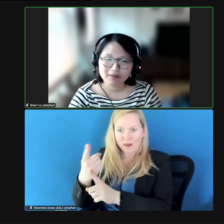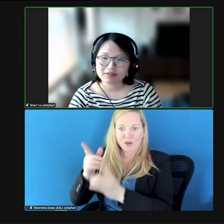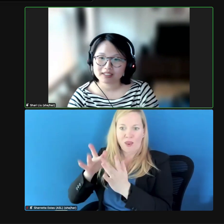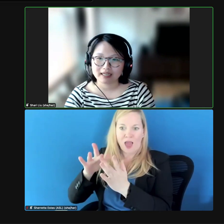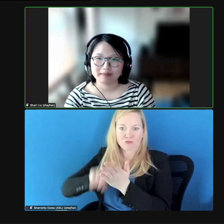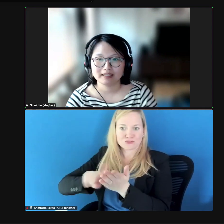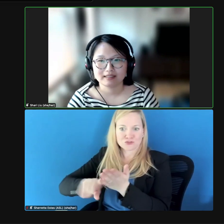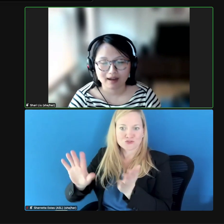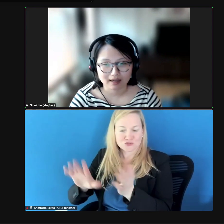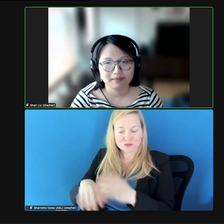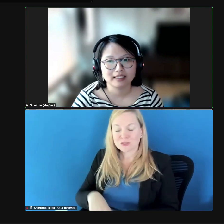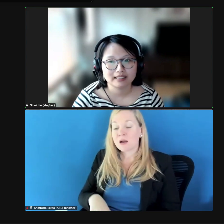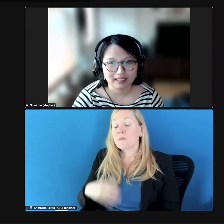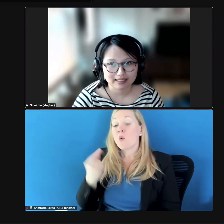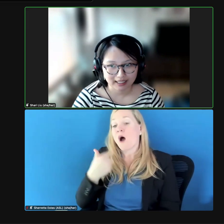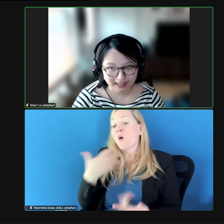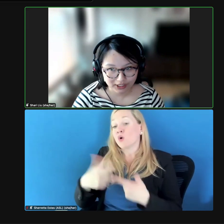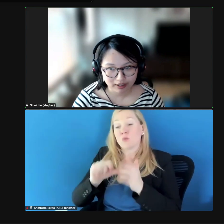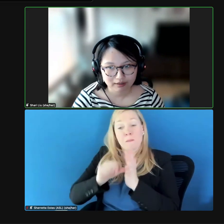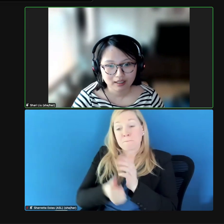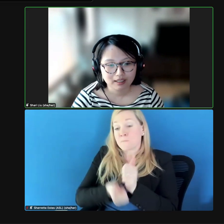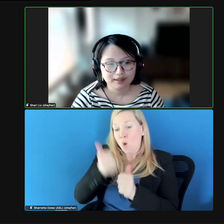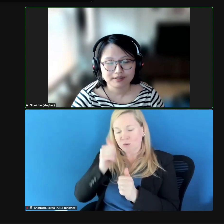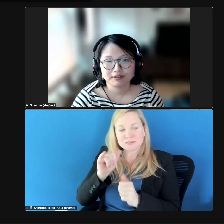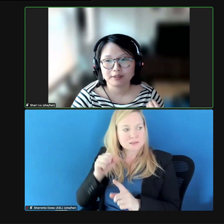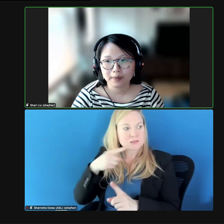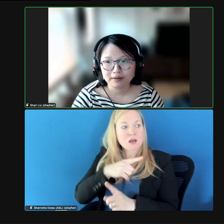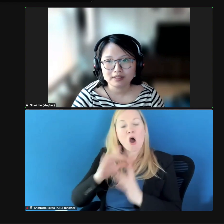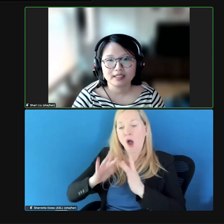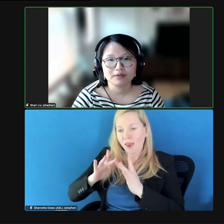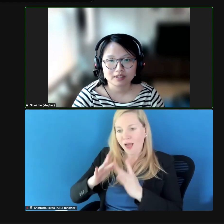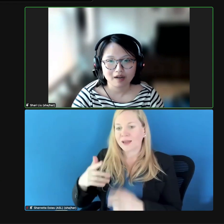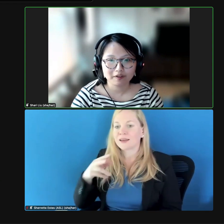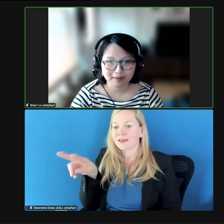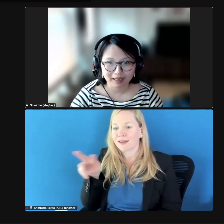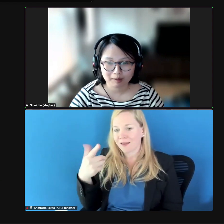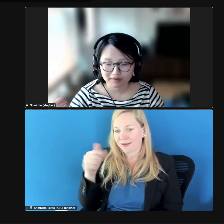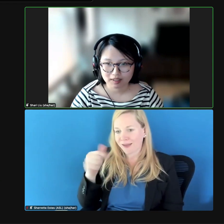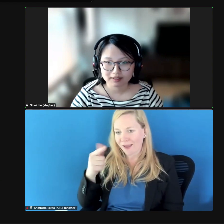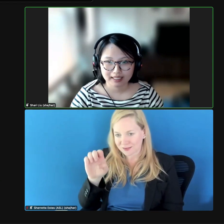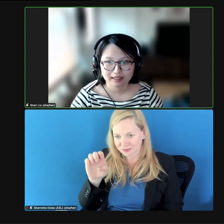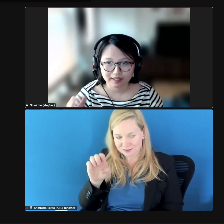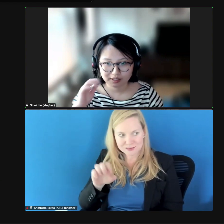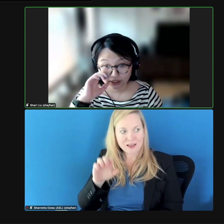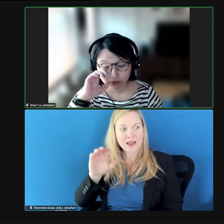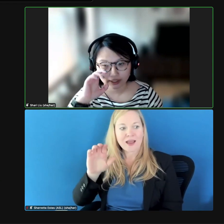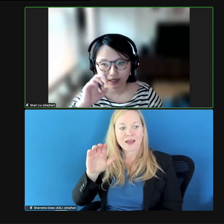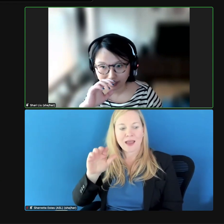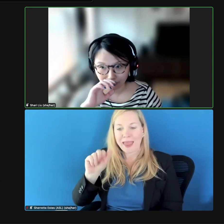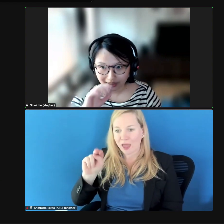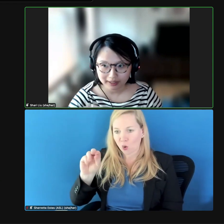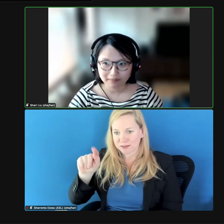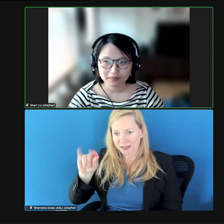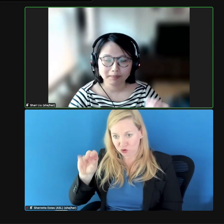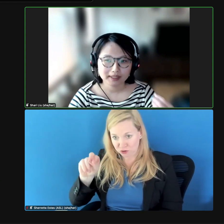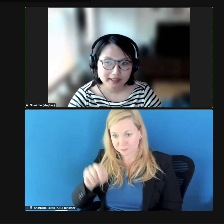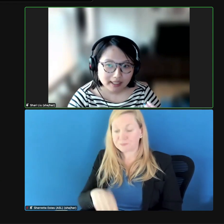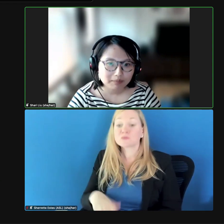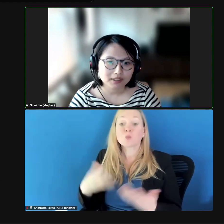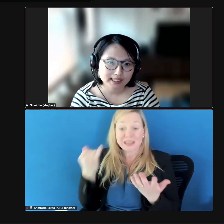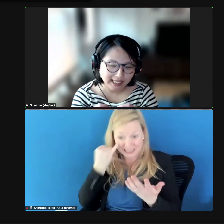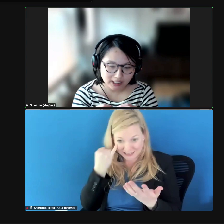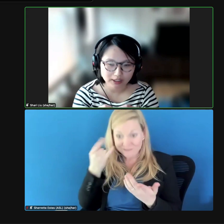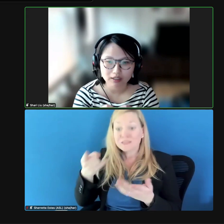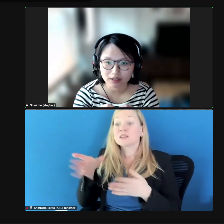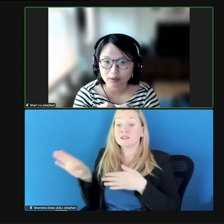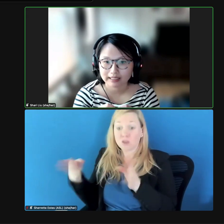spend the most time on is automated gaze annotation. So suppose that you solve the problem of slow data collection by doing online work, but the